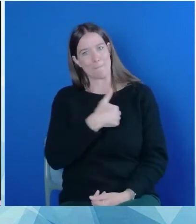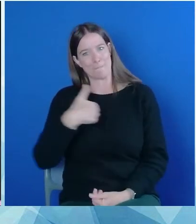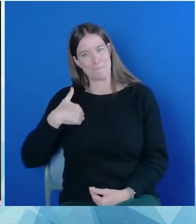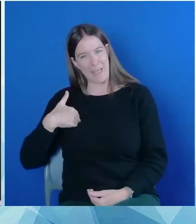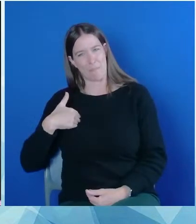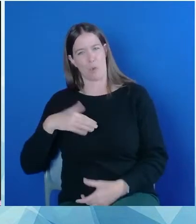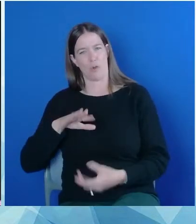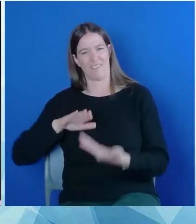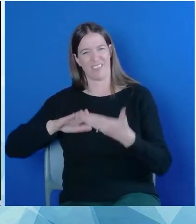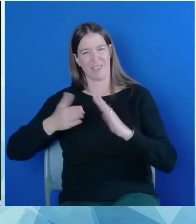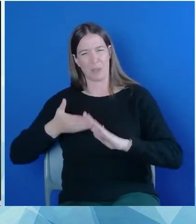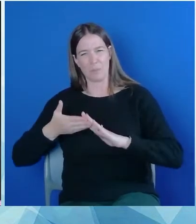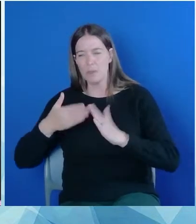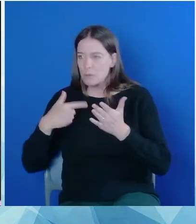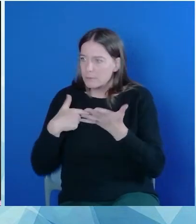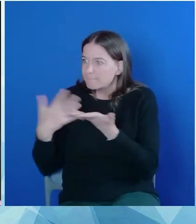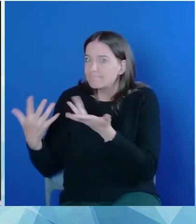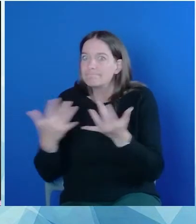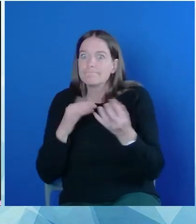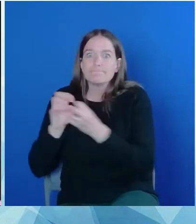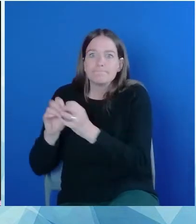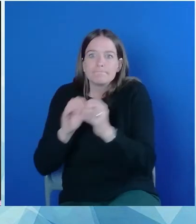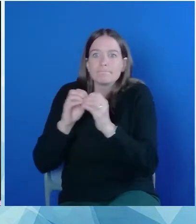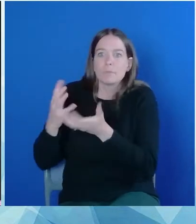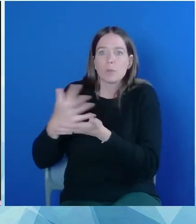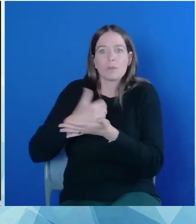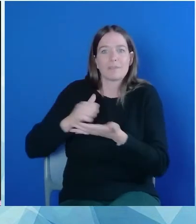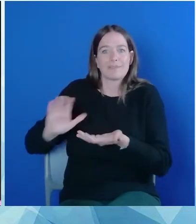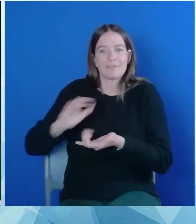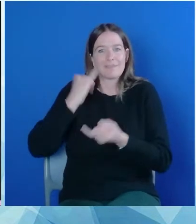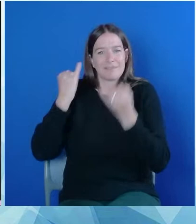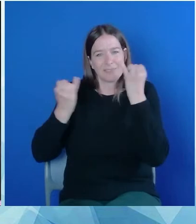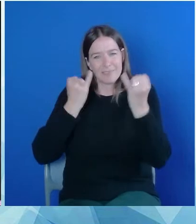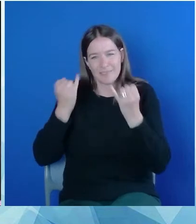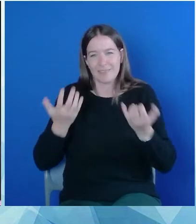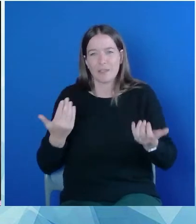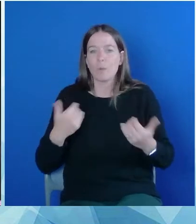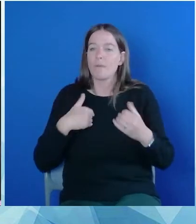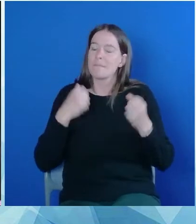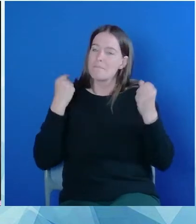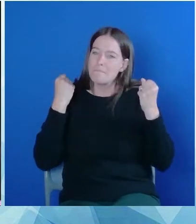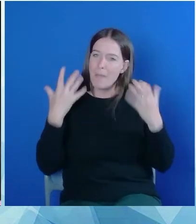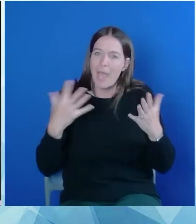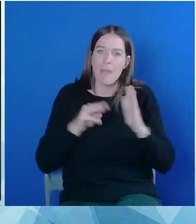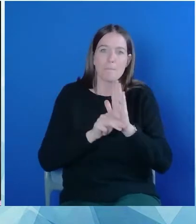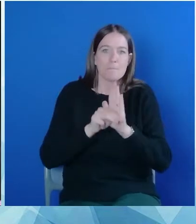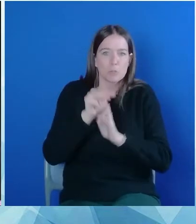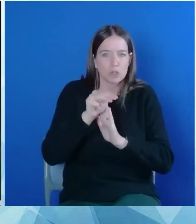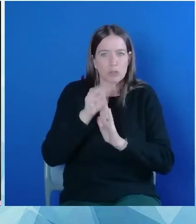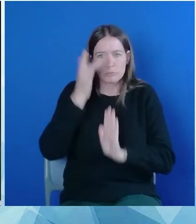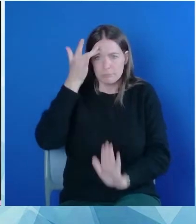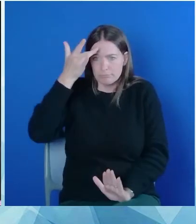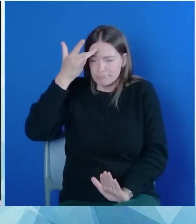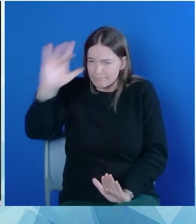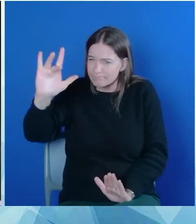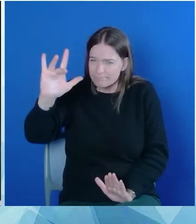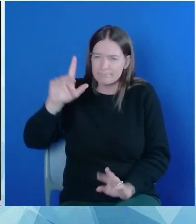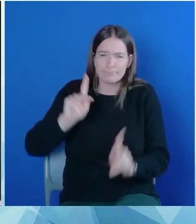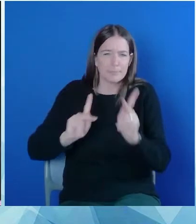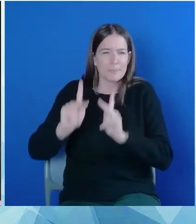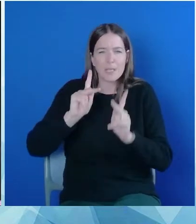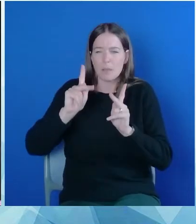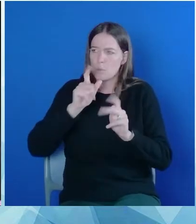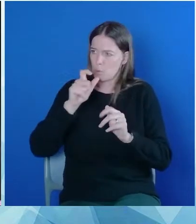in order to gain their ideas. So we have a lot of mature and smart people who can know where those boundaries